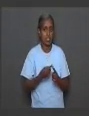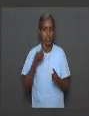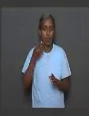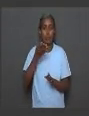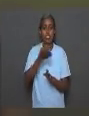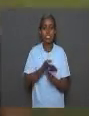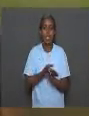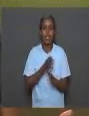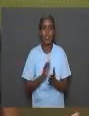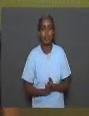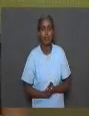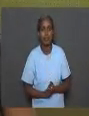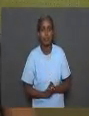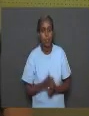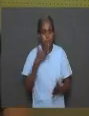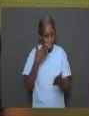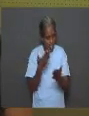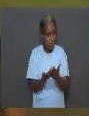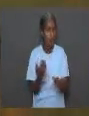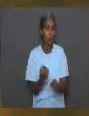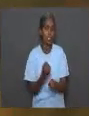sides. Good work.